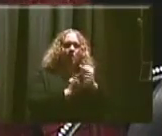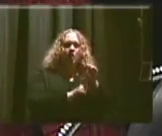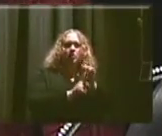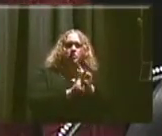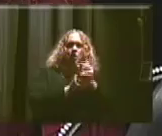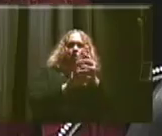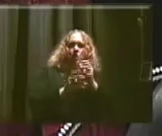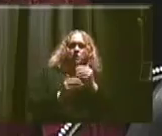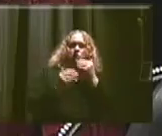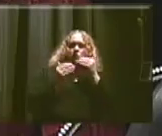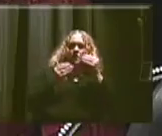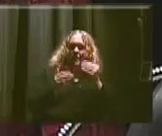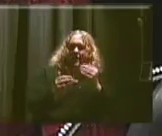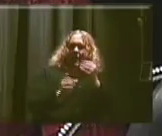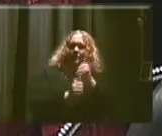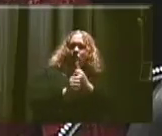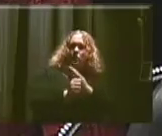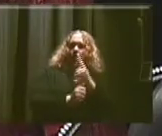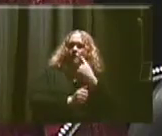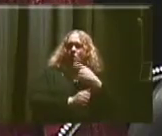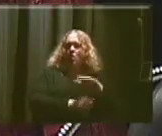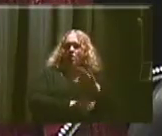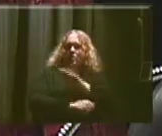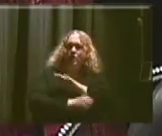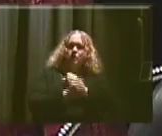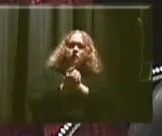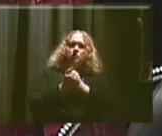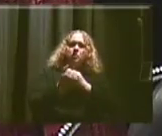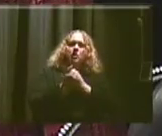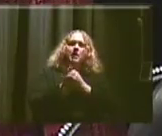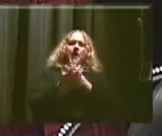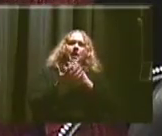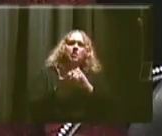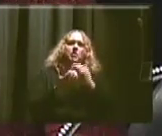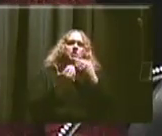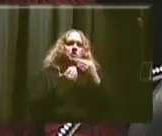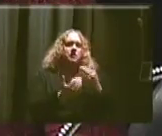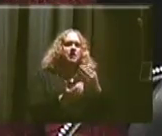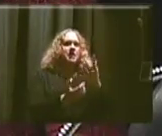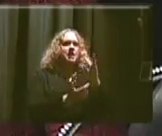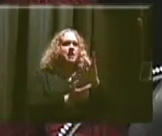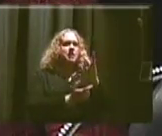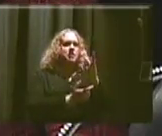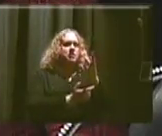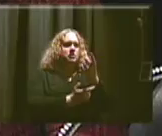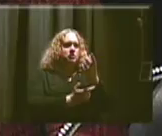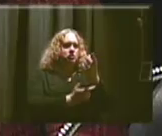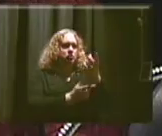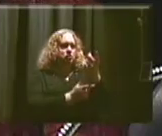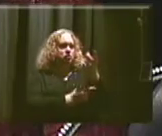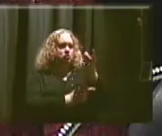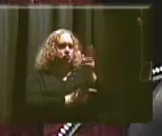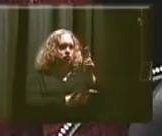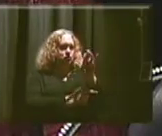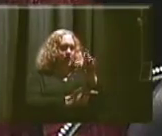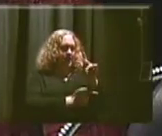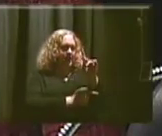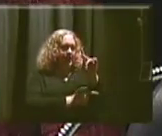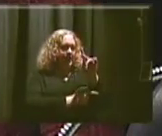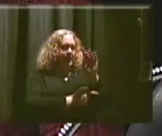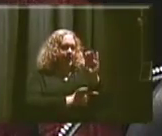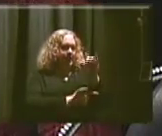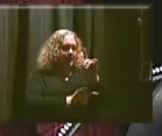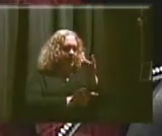week's bad weather. I'd also like to thank our own Dr. Razor and Director of Transportation Rick Capel for their work. I appreciate